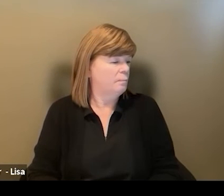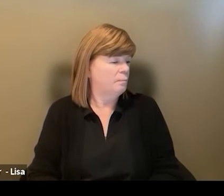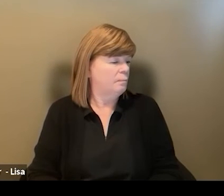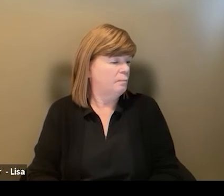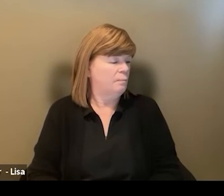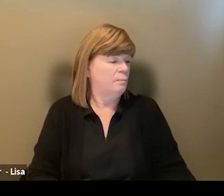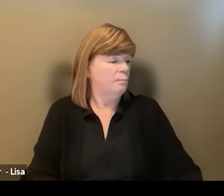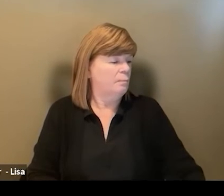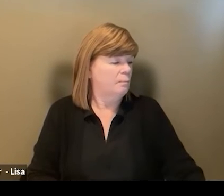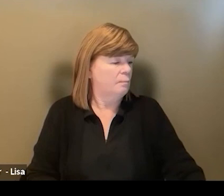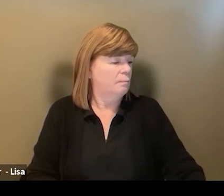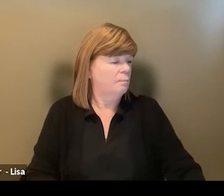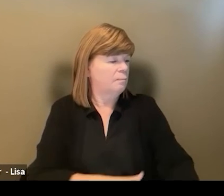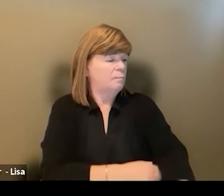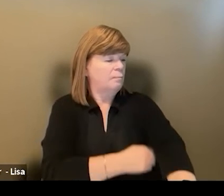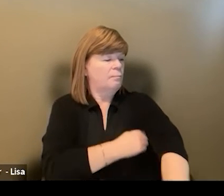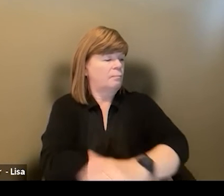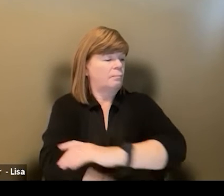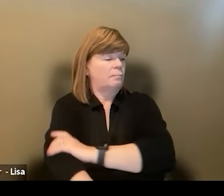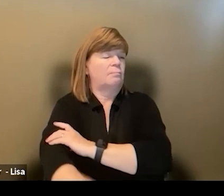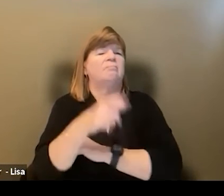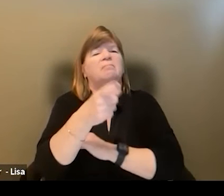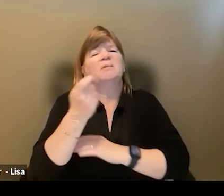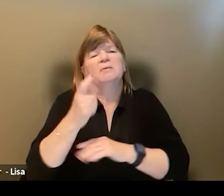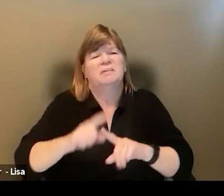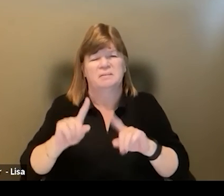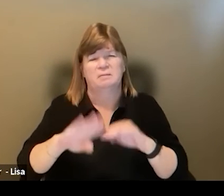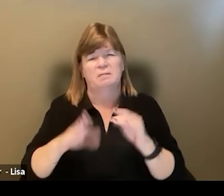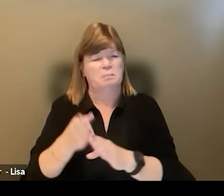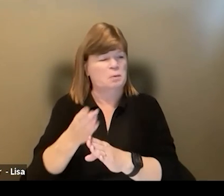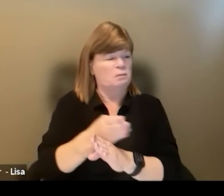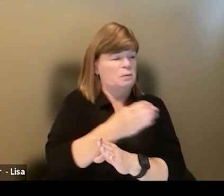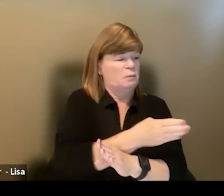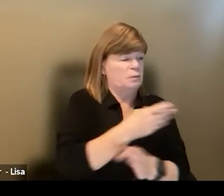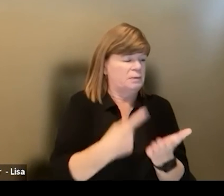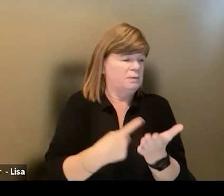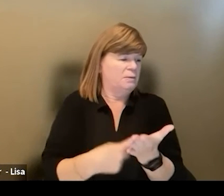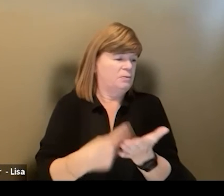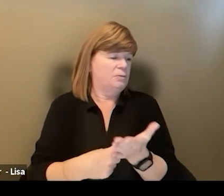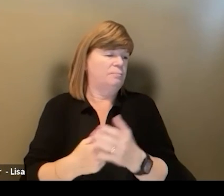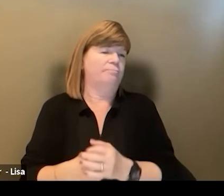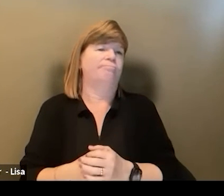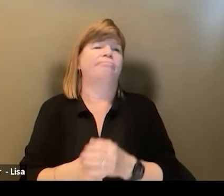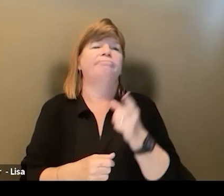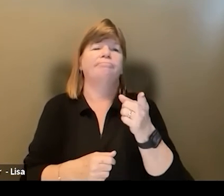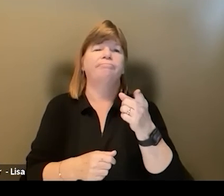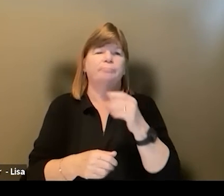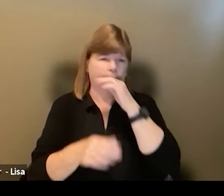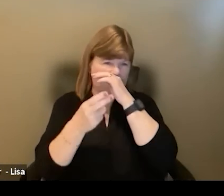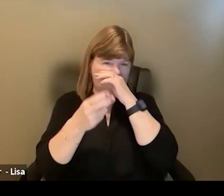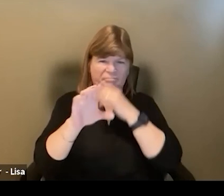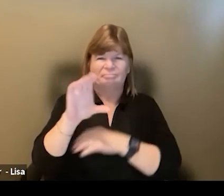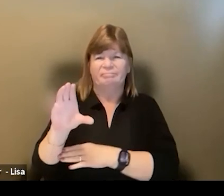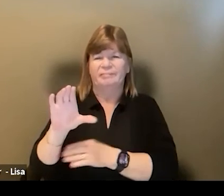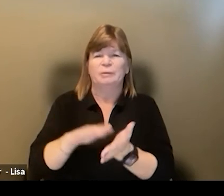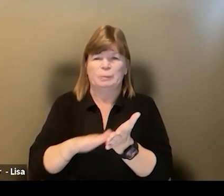And something different from our previous discussions late last year is that the Hoosier Care Connect